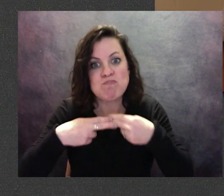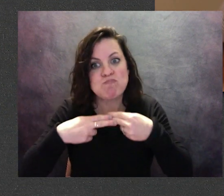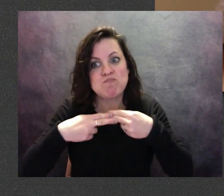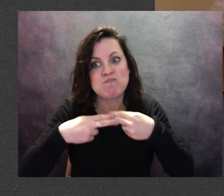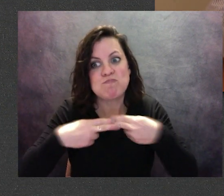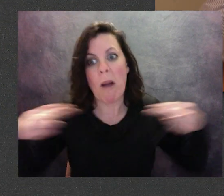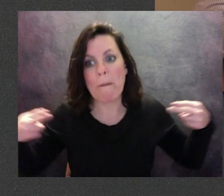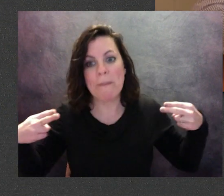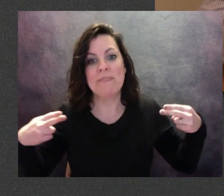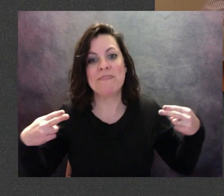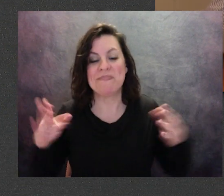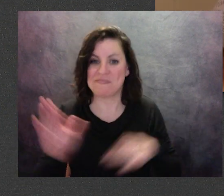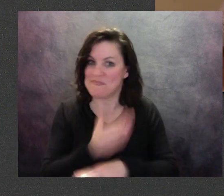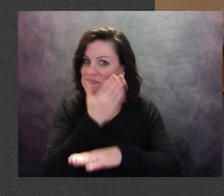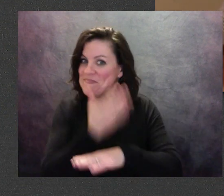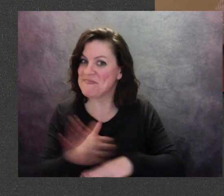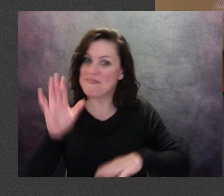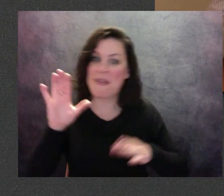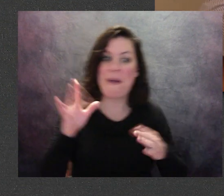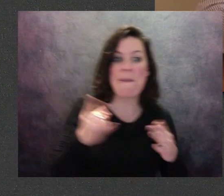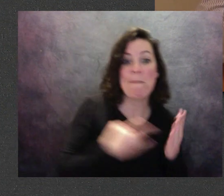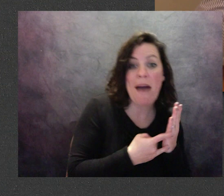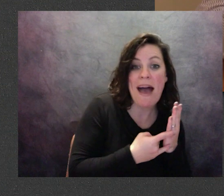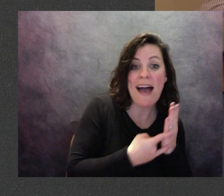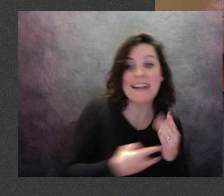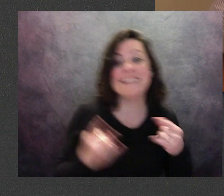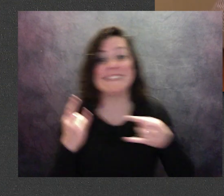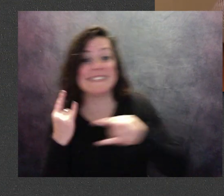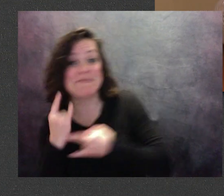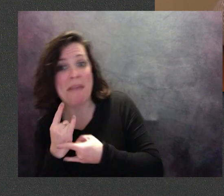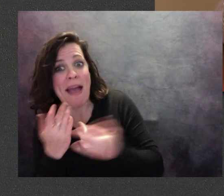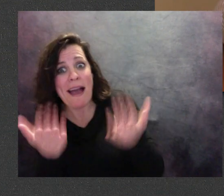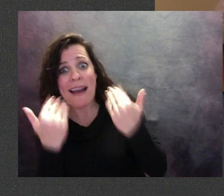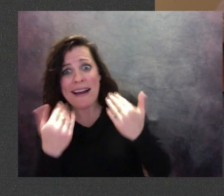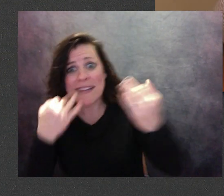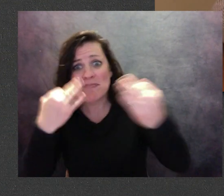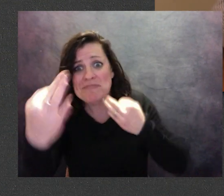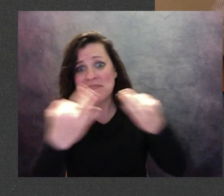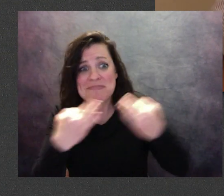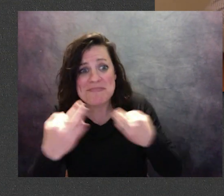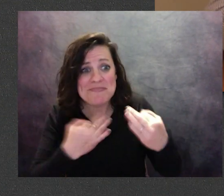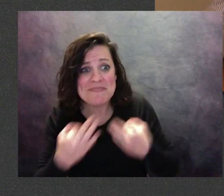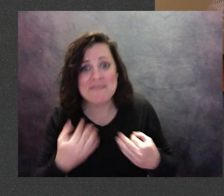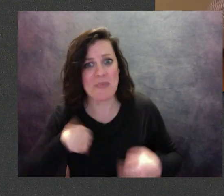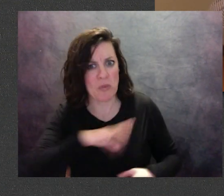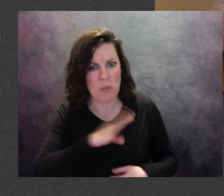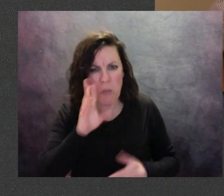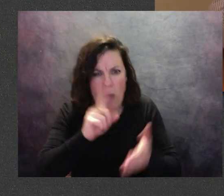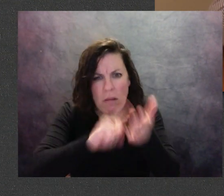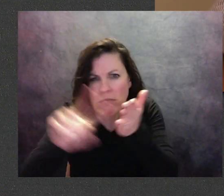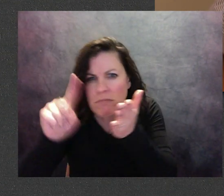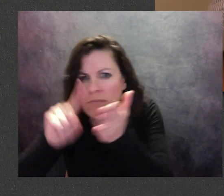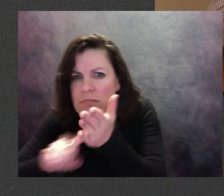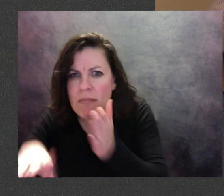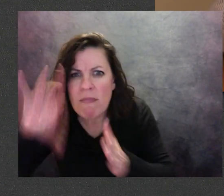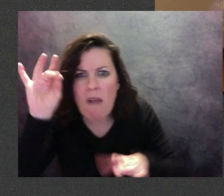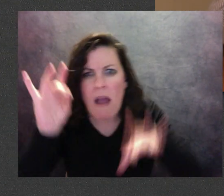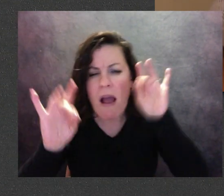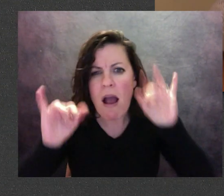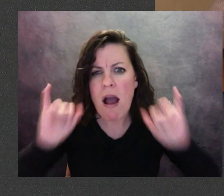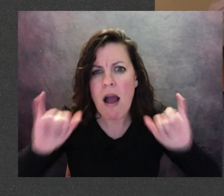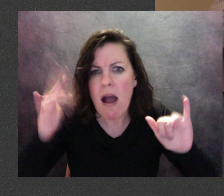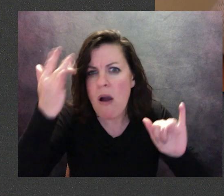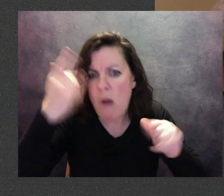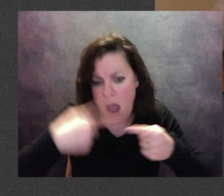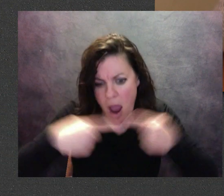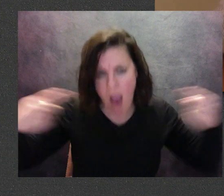magnets. Magnets, magnets, tell me all the facts. We will find out more about why